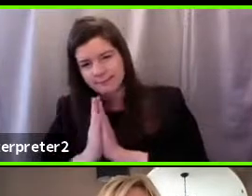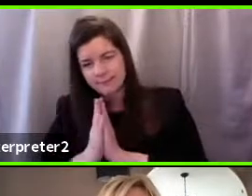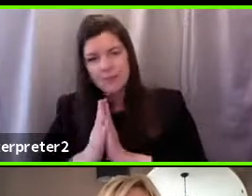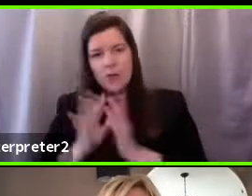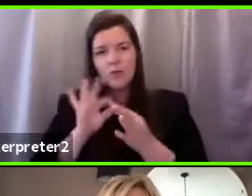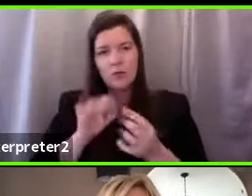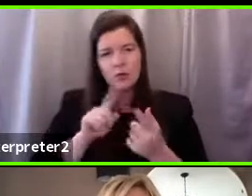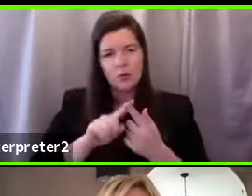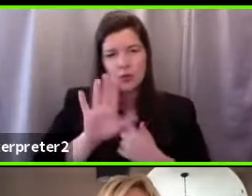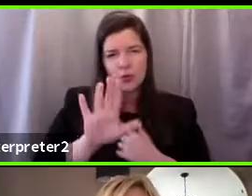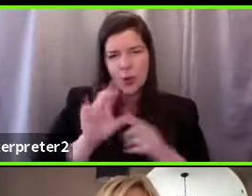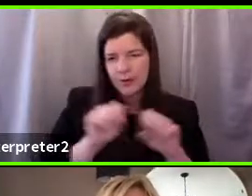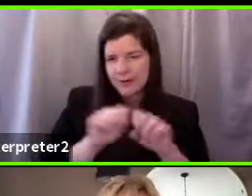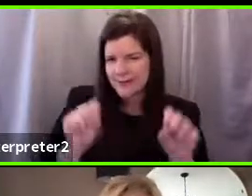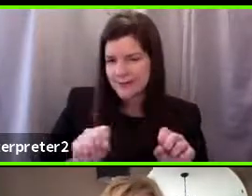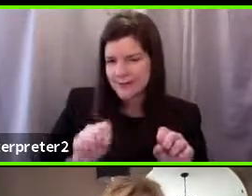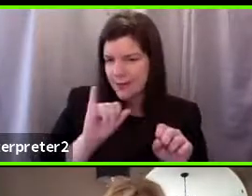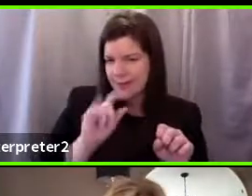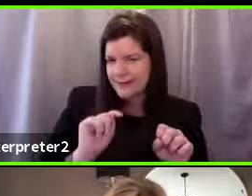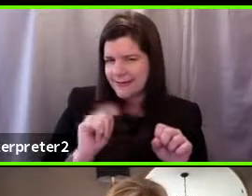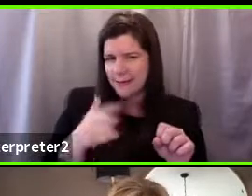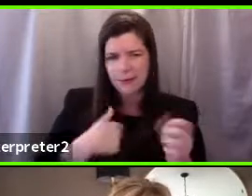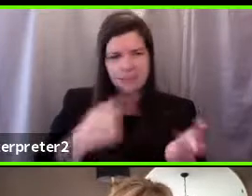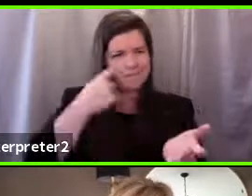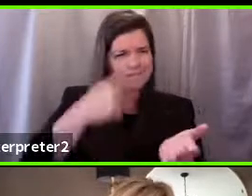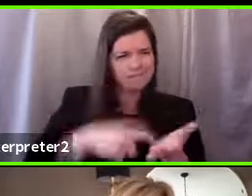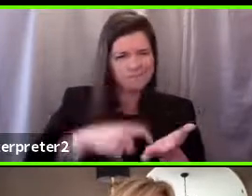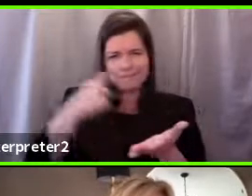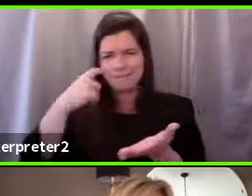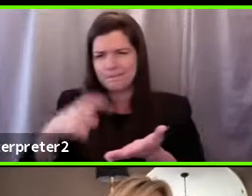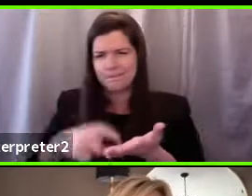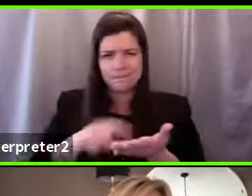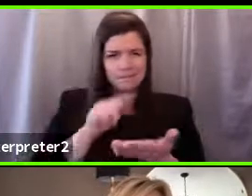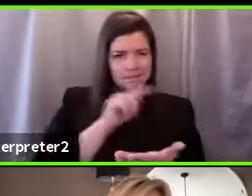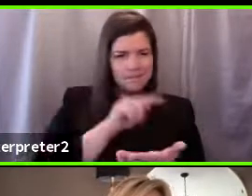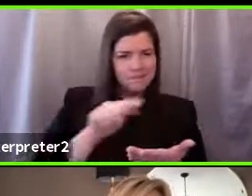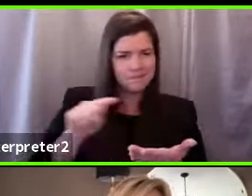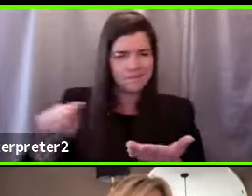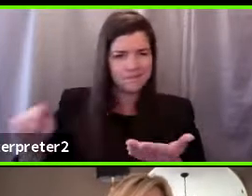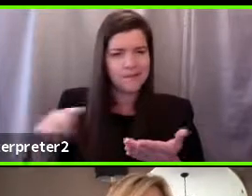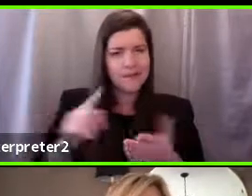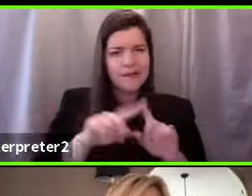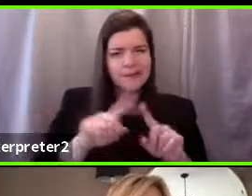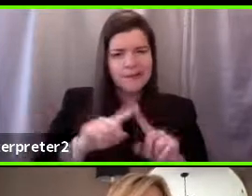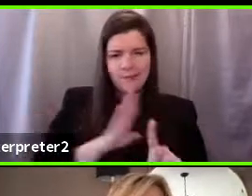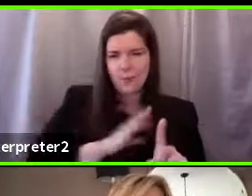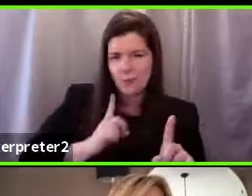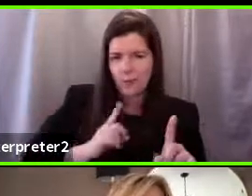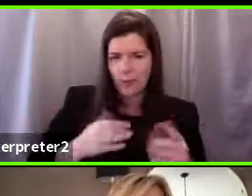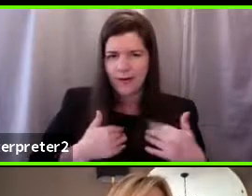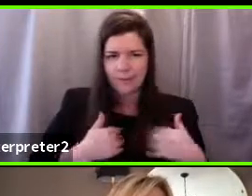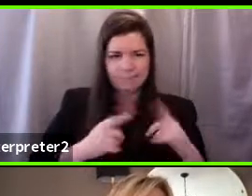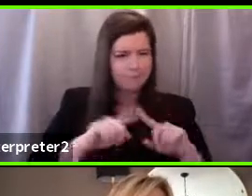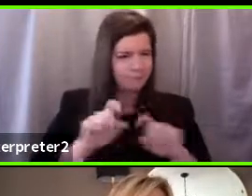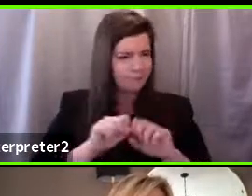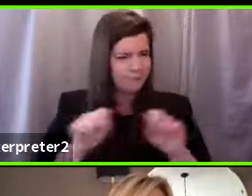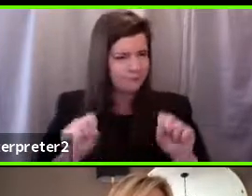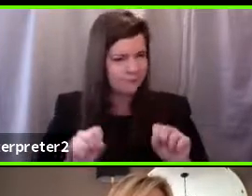IT systems that have been popping up throughout the boards. What is the status